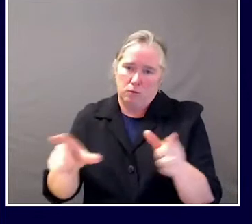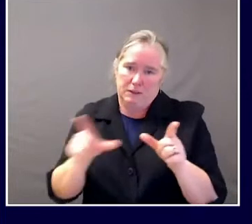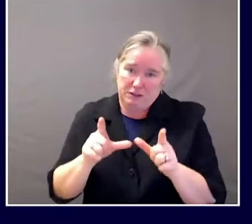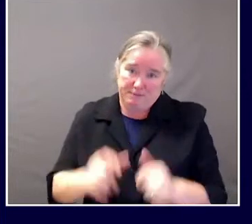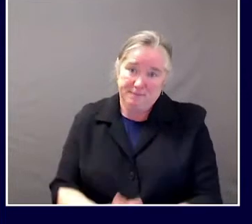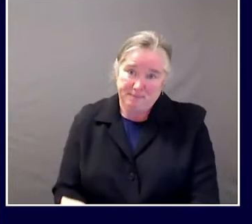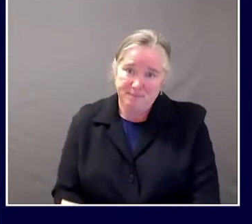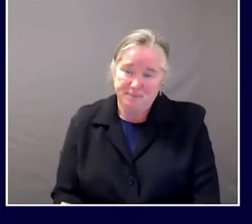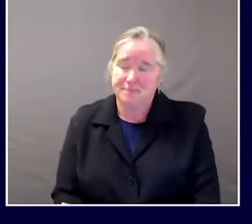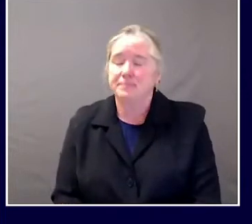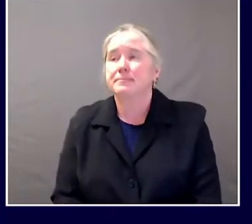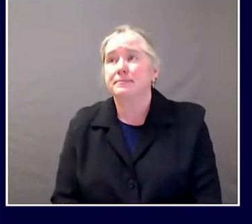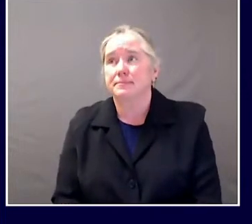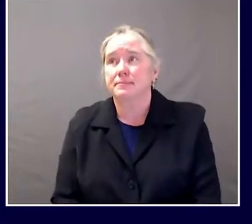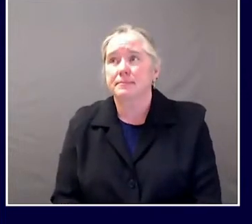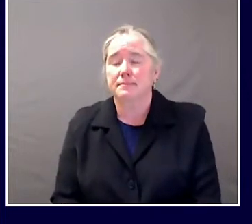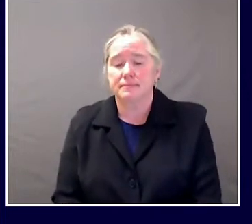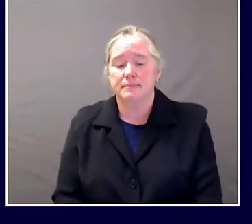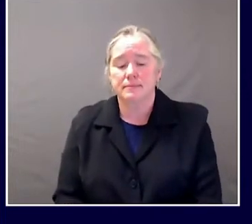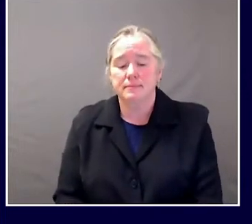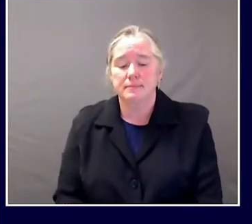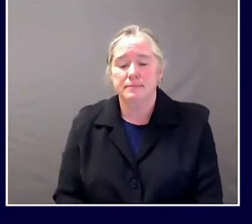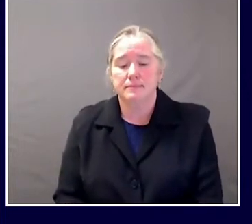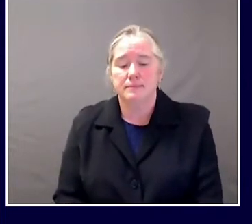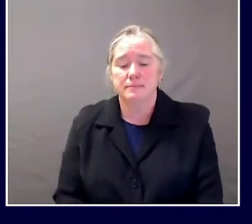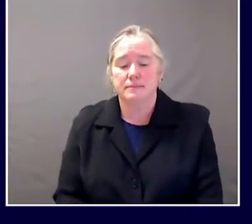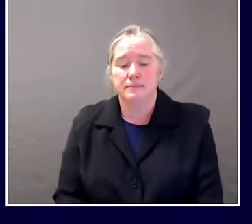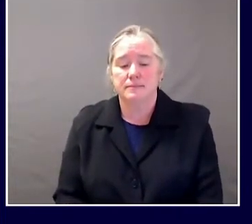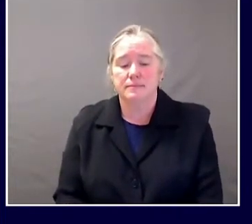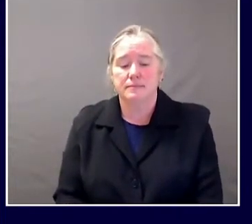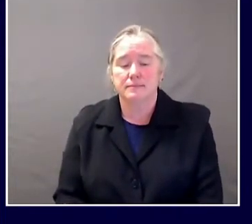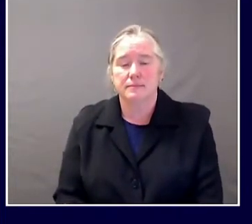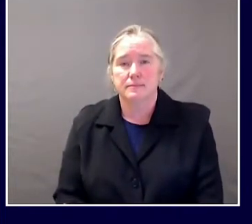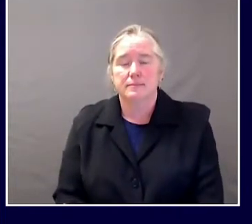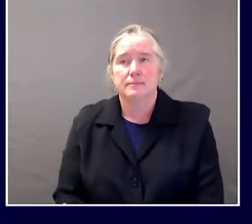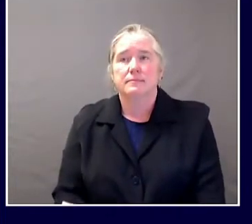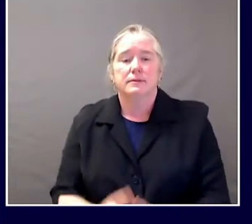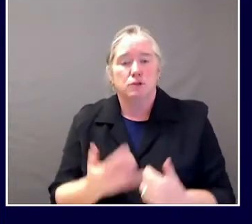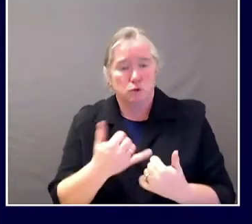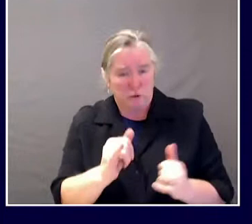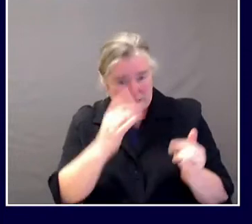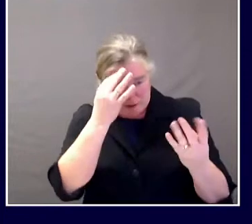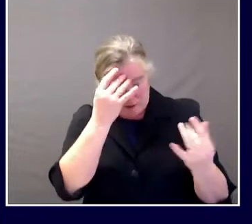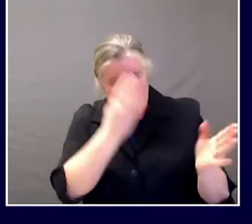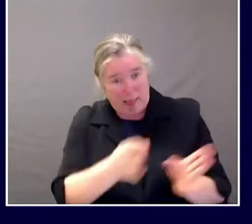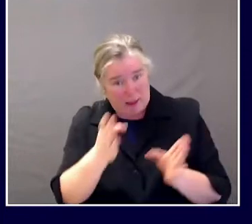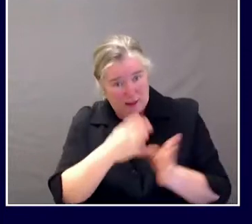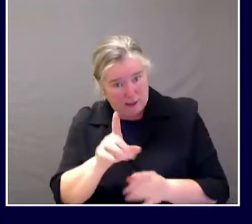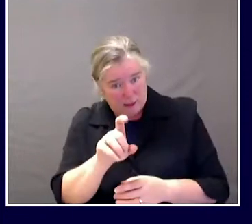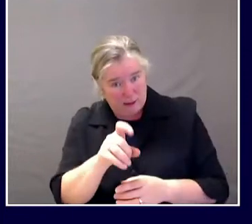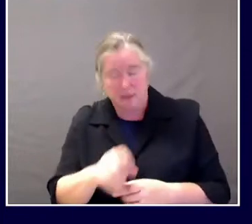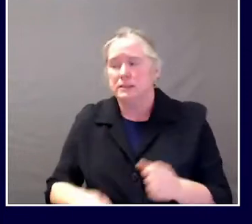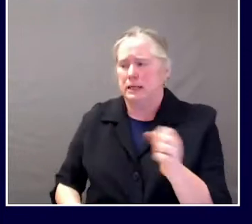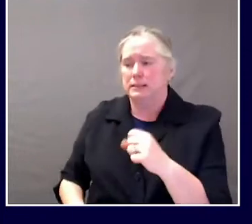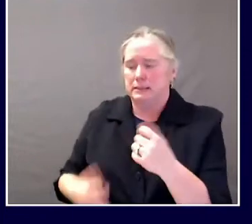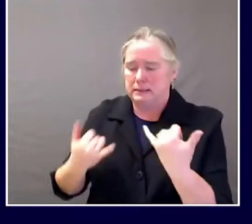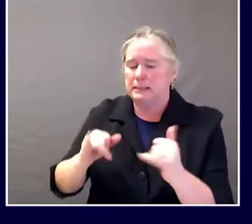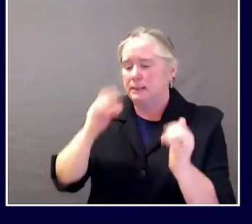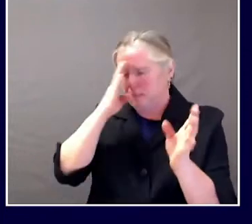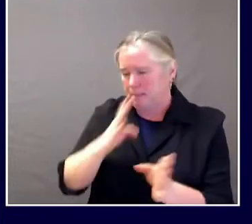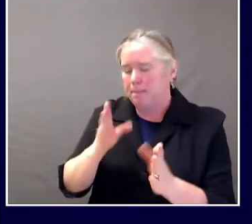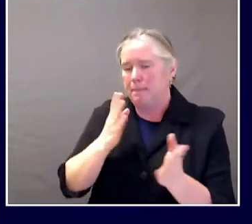So we're clearly still very much in a planning phase about this, is what it sounds like. That's exactly right. That's exactly right.